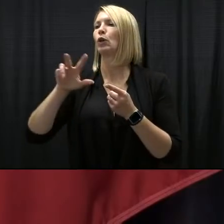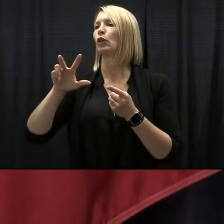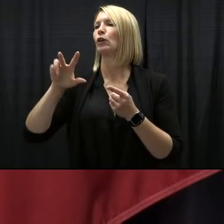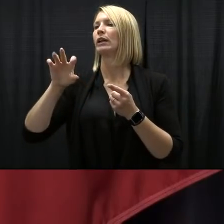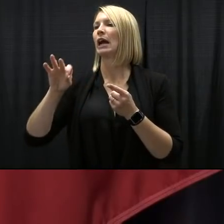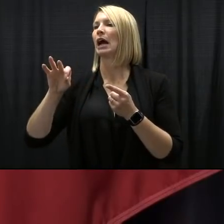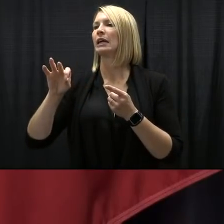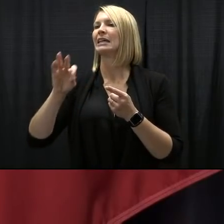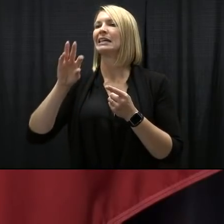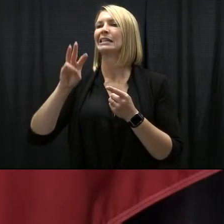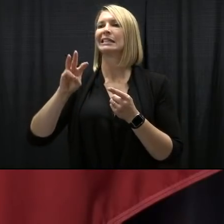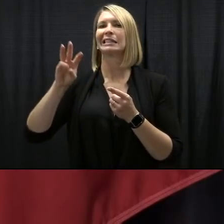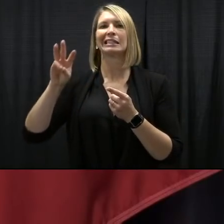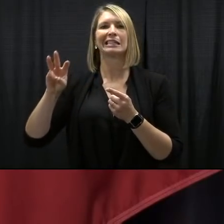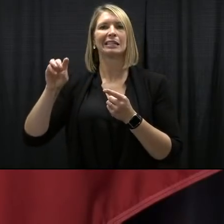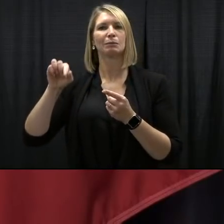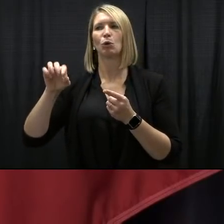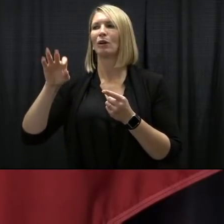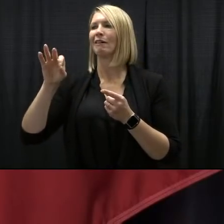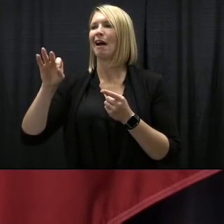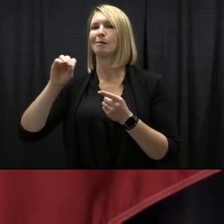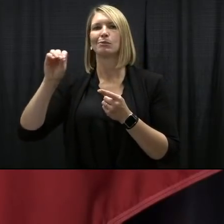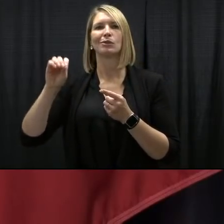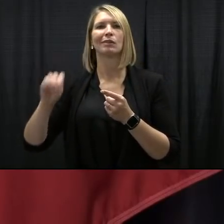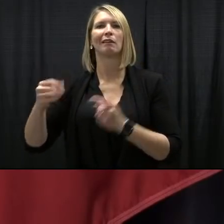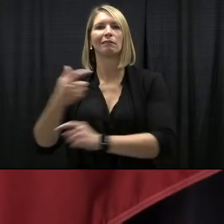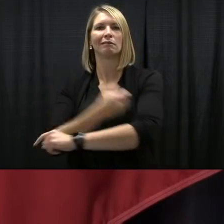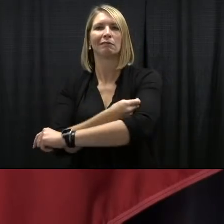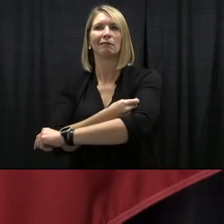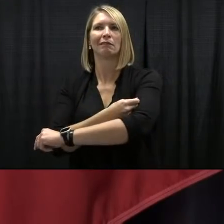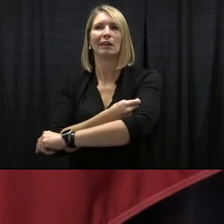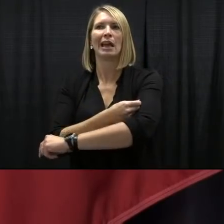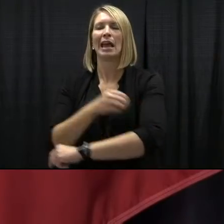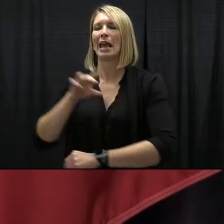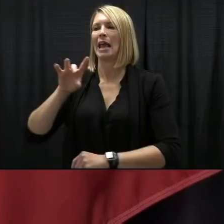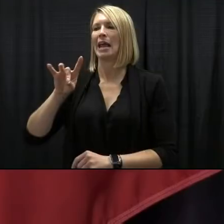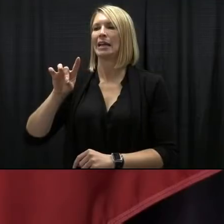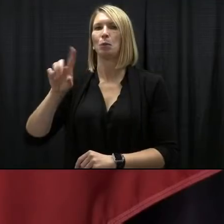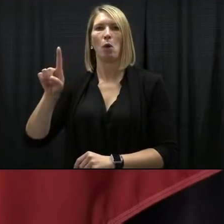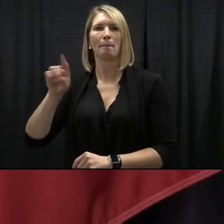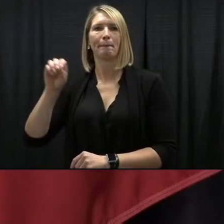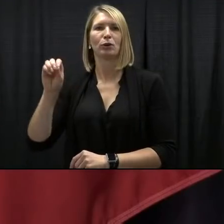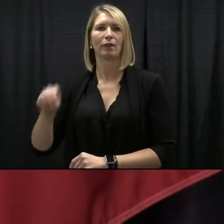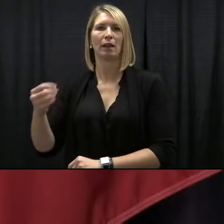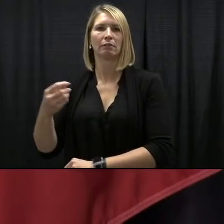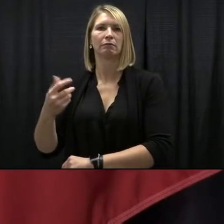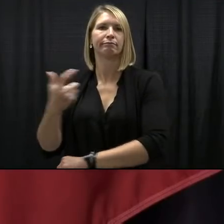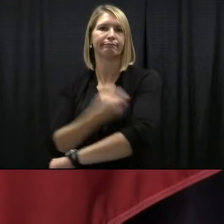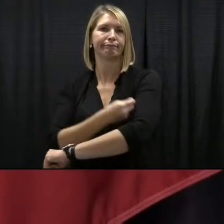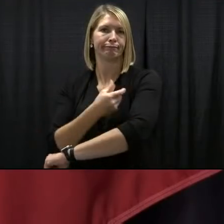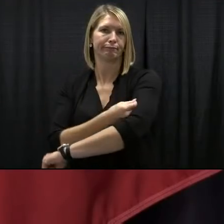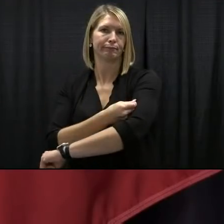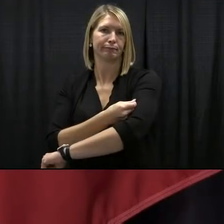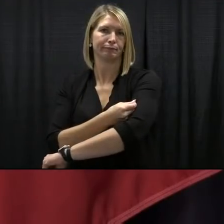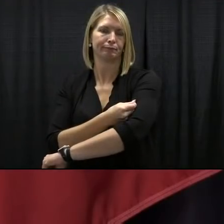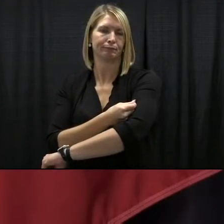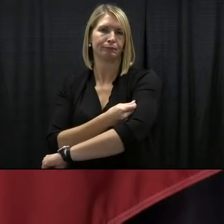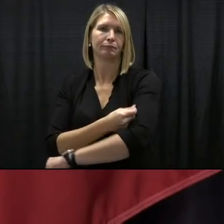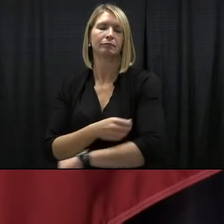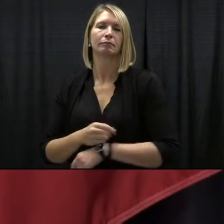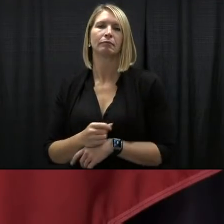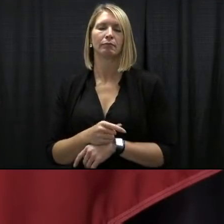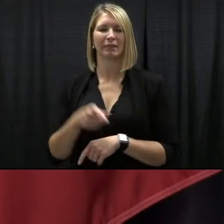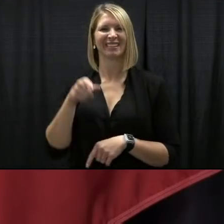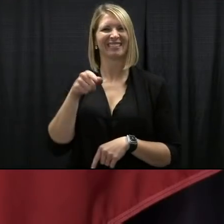are fully vaccinated and 81.1% have received their first dose. This age group is known to have more contacts due to